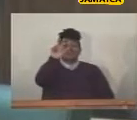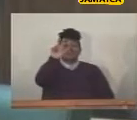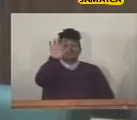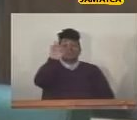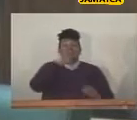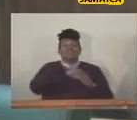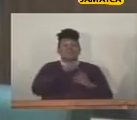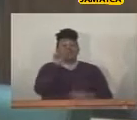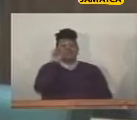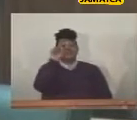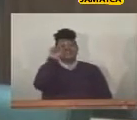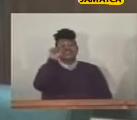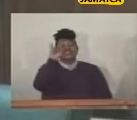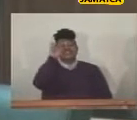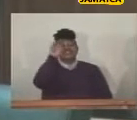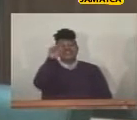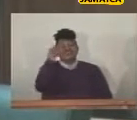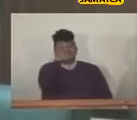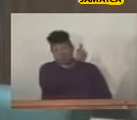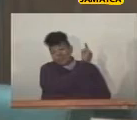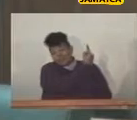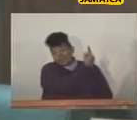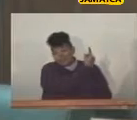St. James alone.